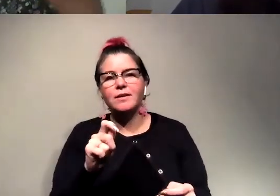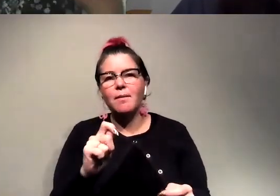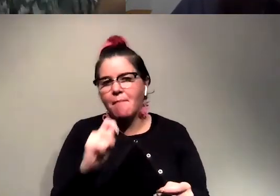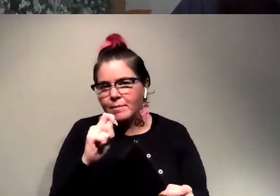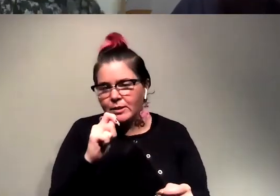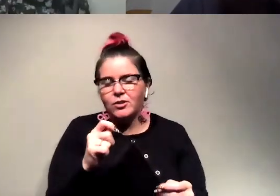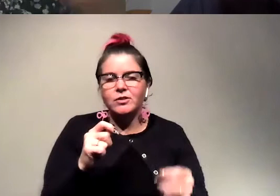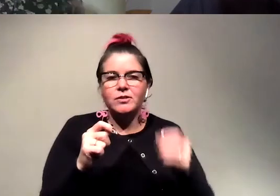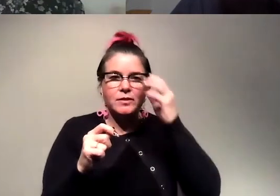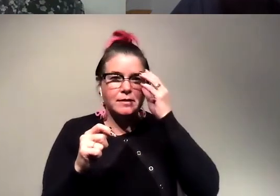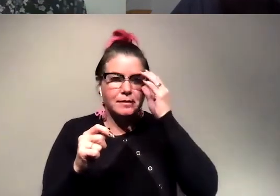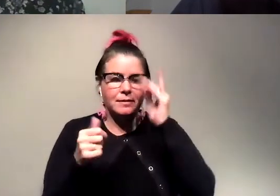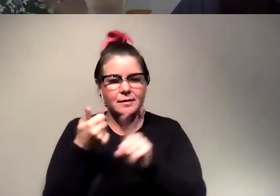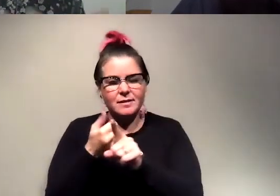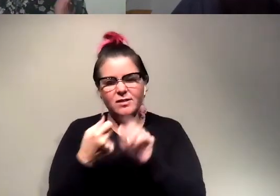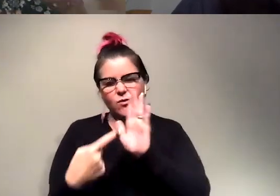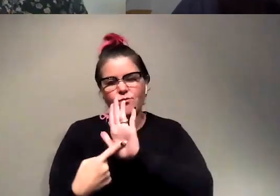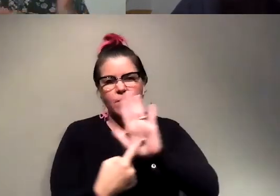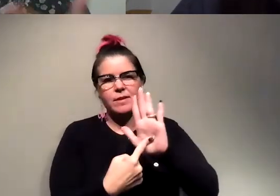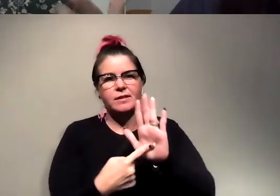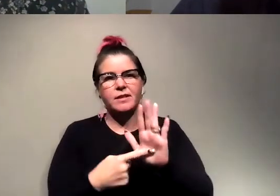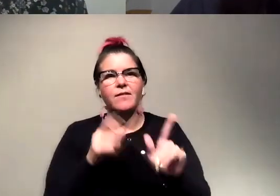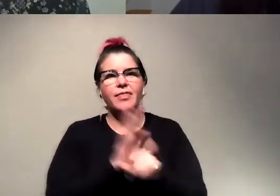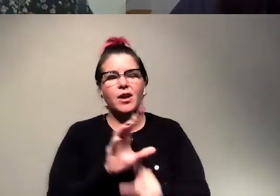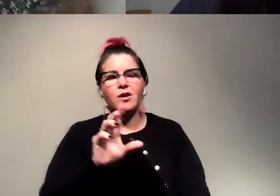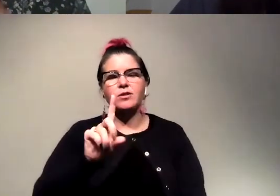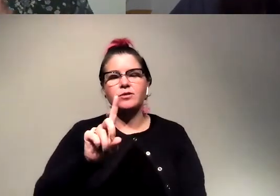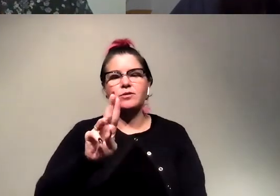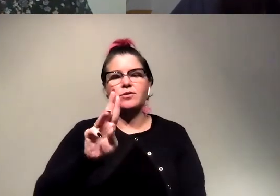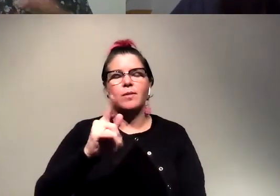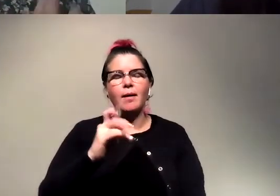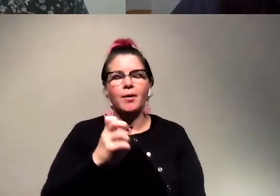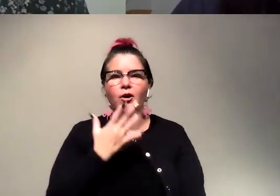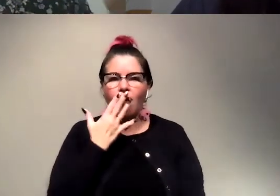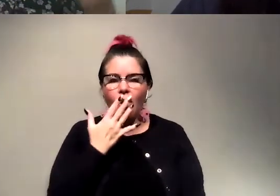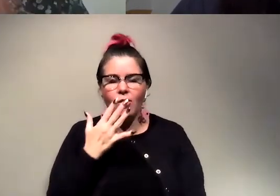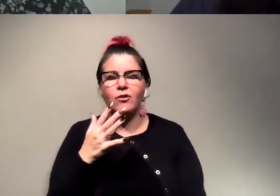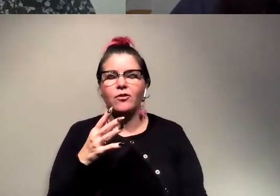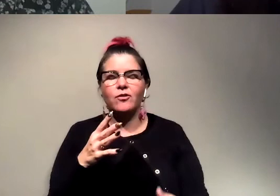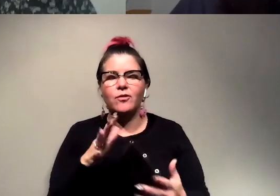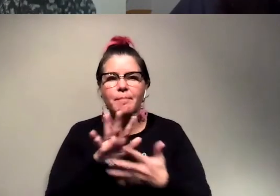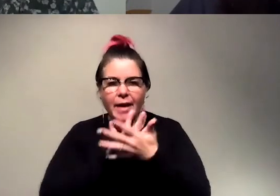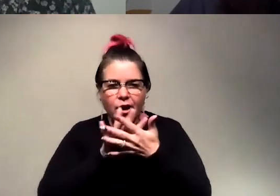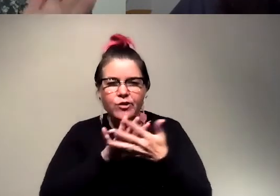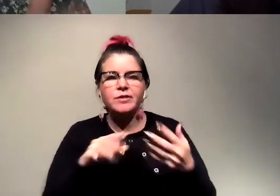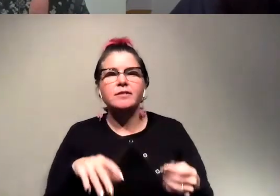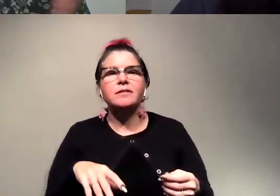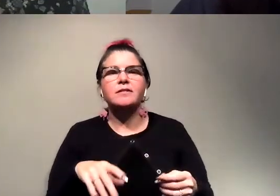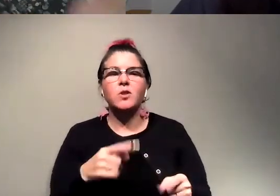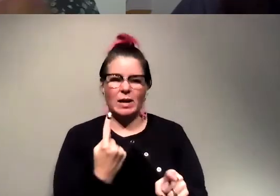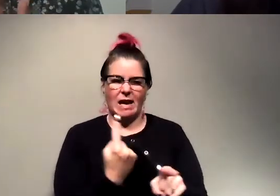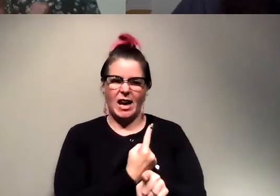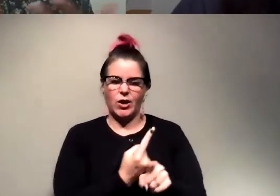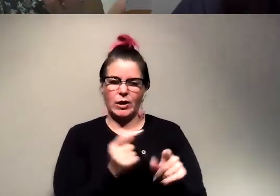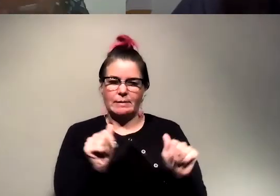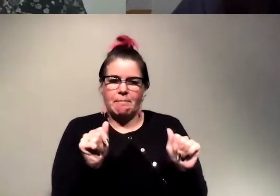are representations of their dewlap colors and patterns. So they are as accurate as I can make them